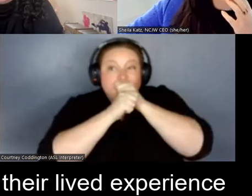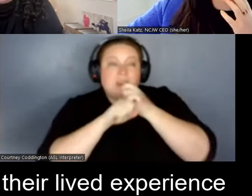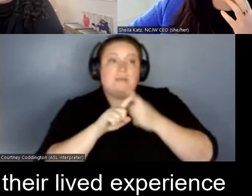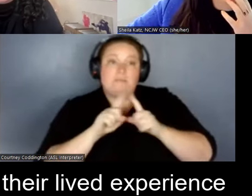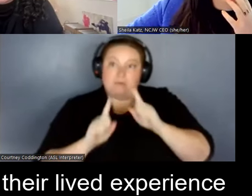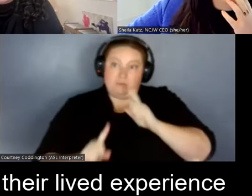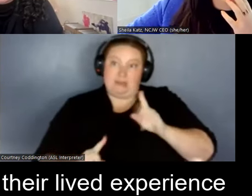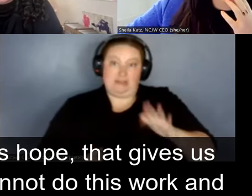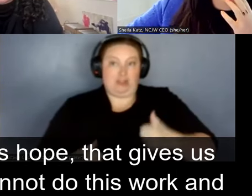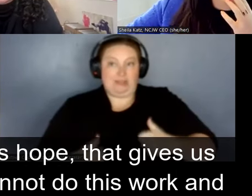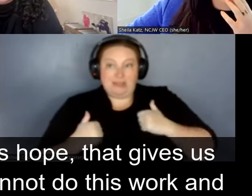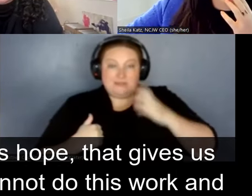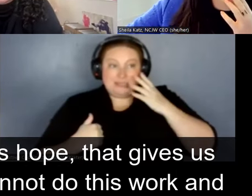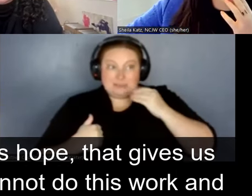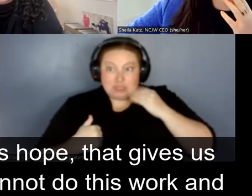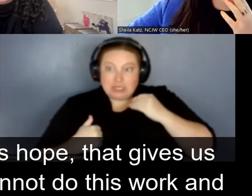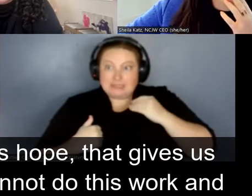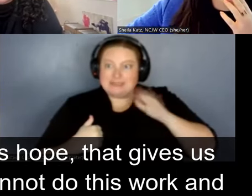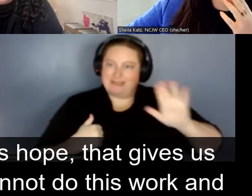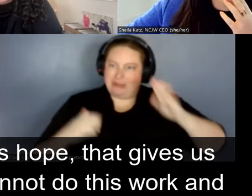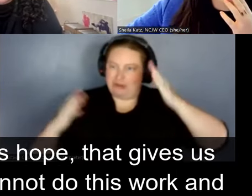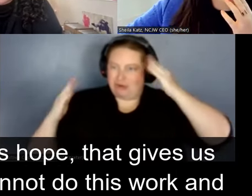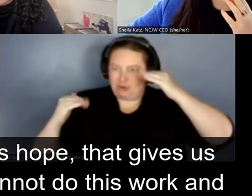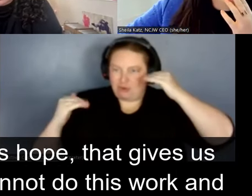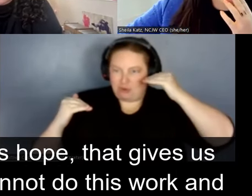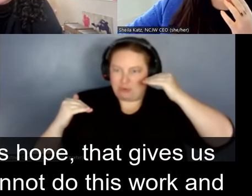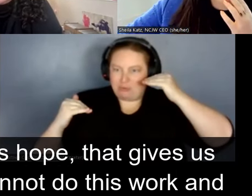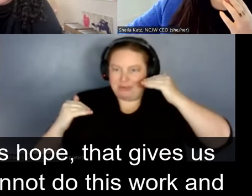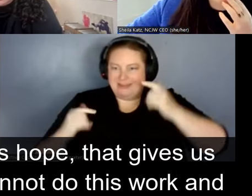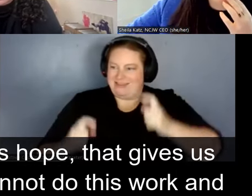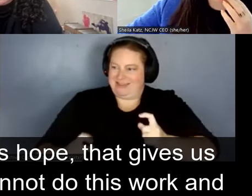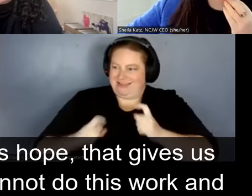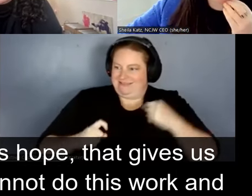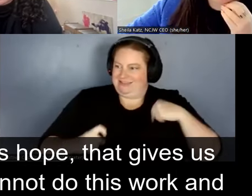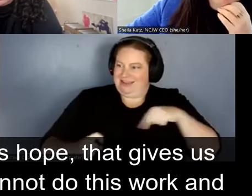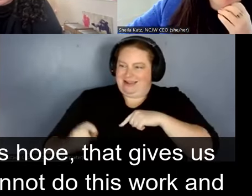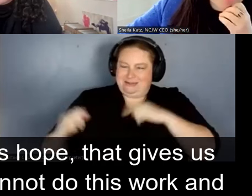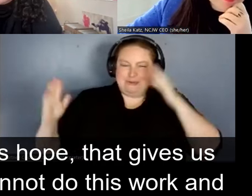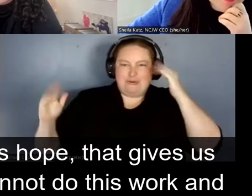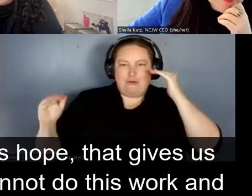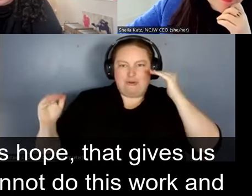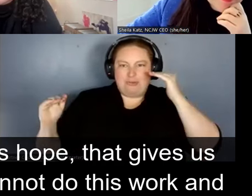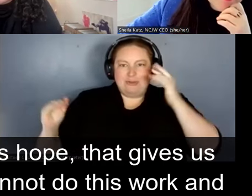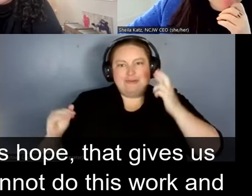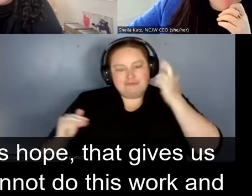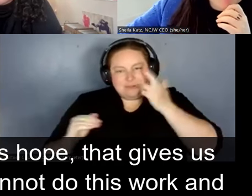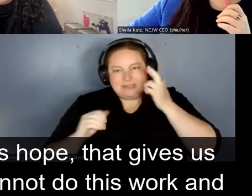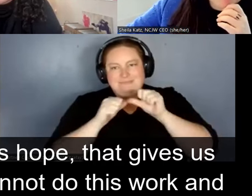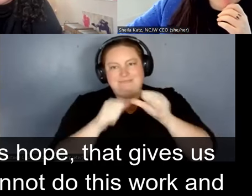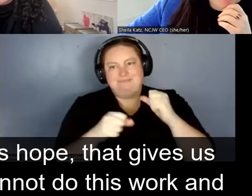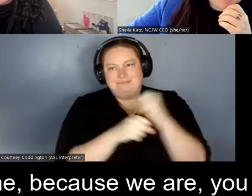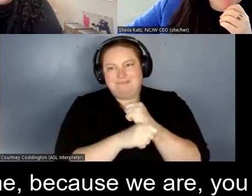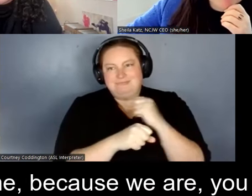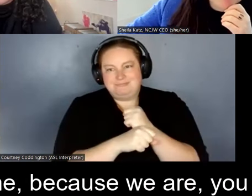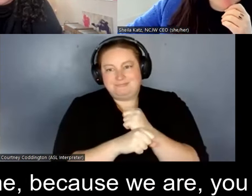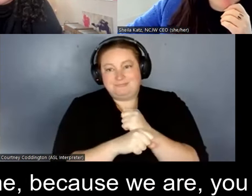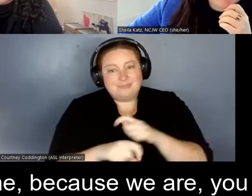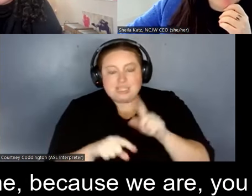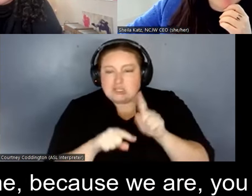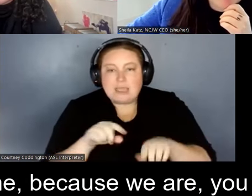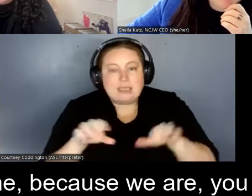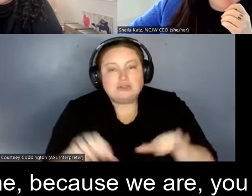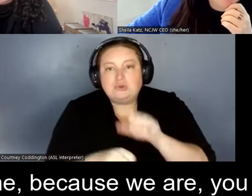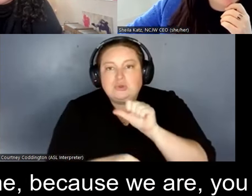their grace, and frankly, their hope that gives us hope, that gives us reason to fight. You cannot do this work and